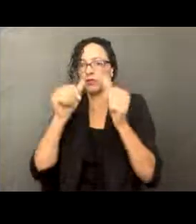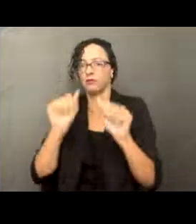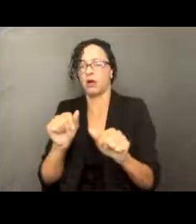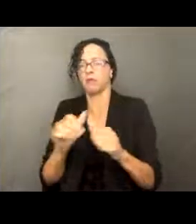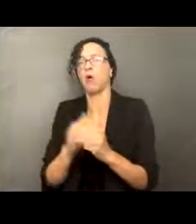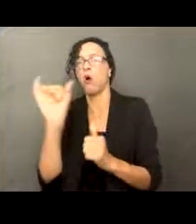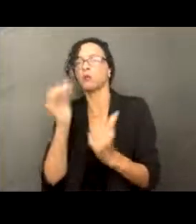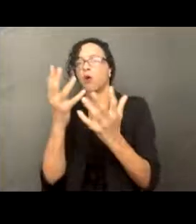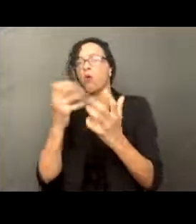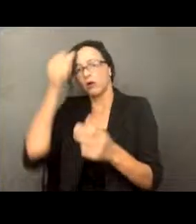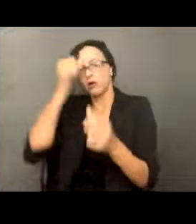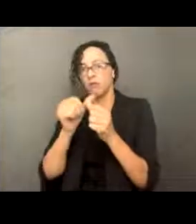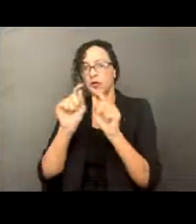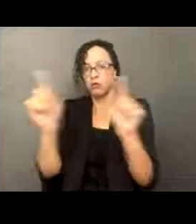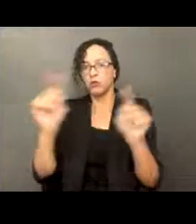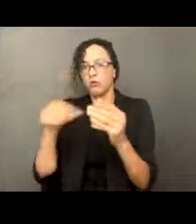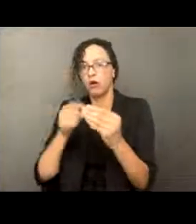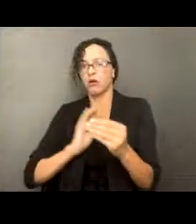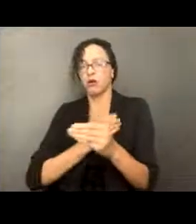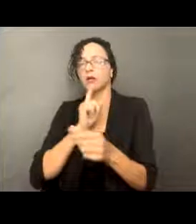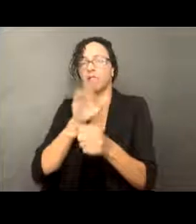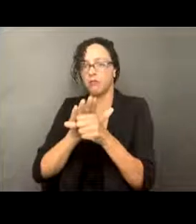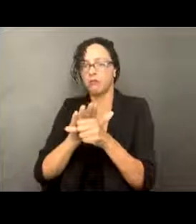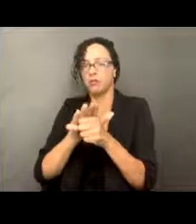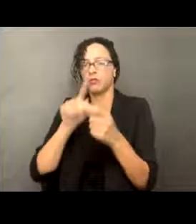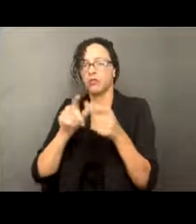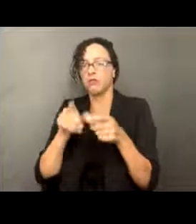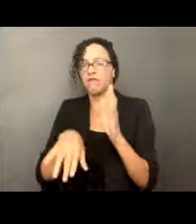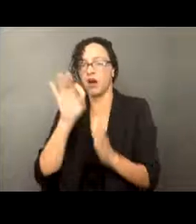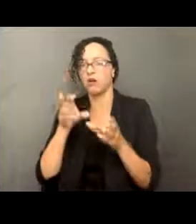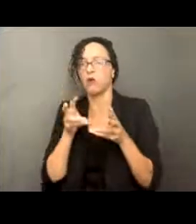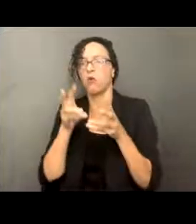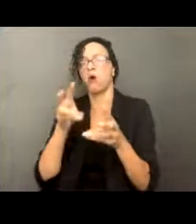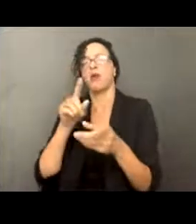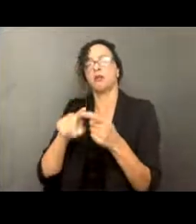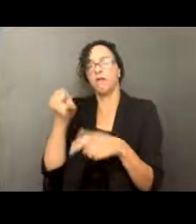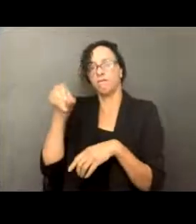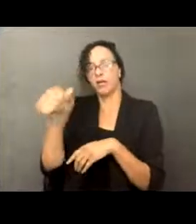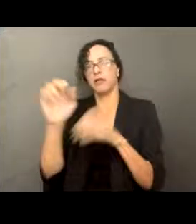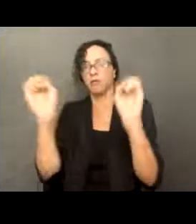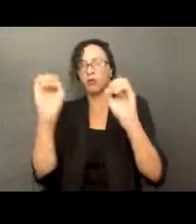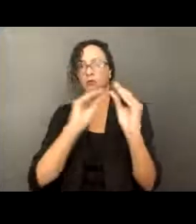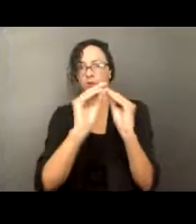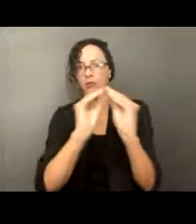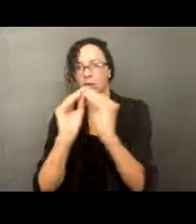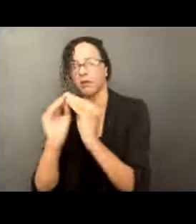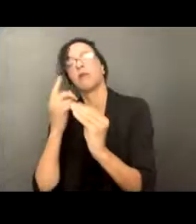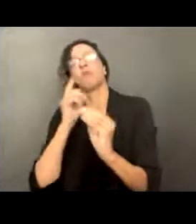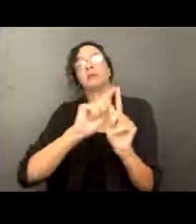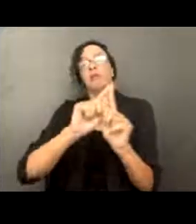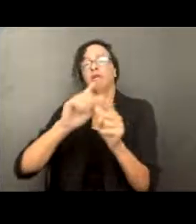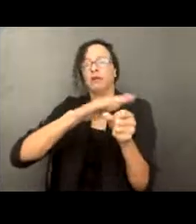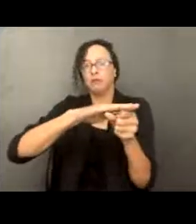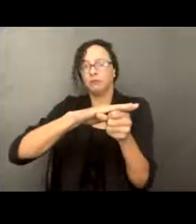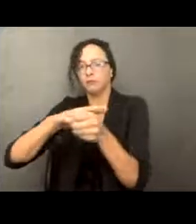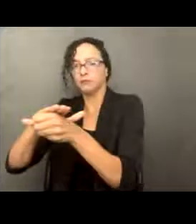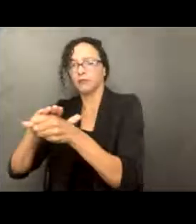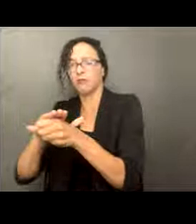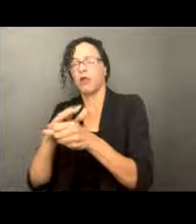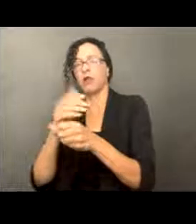us to be able to fund emergency repairs for publicly owned rail facilities upon which a state-supported intercity rail